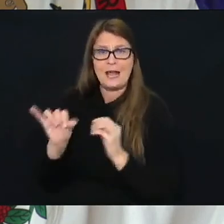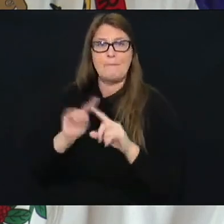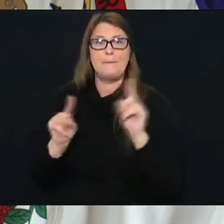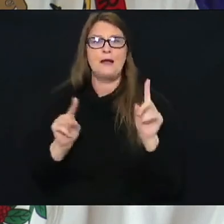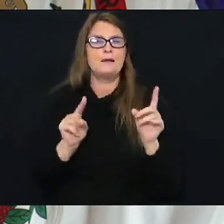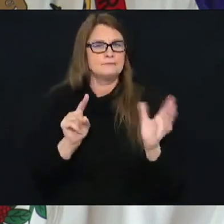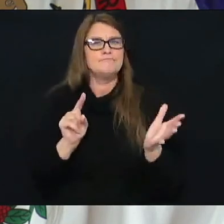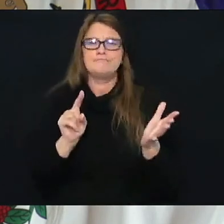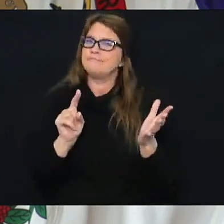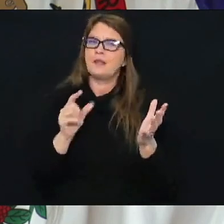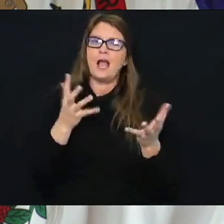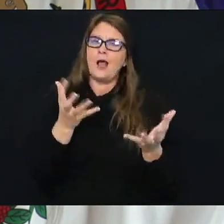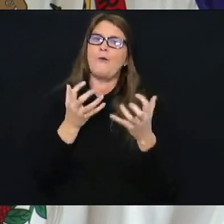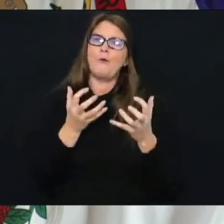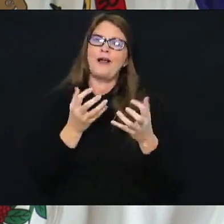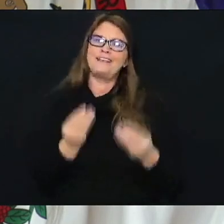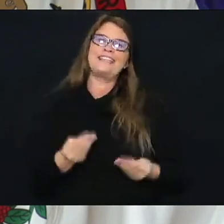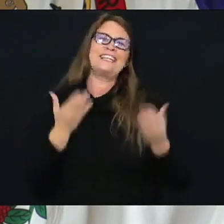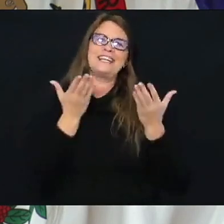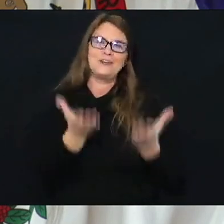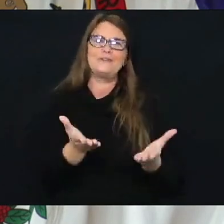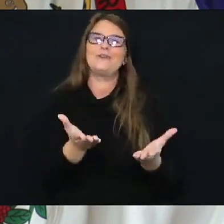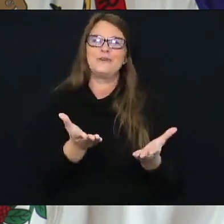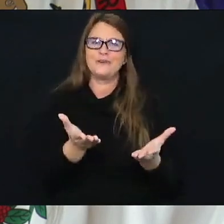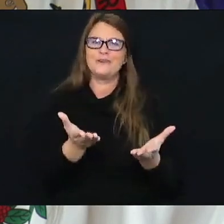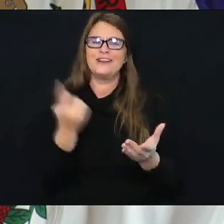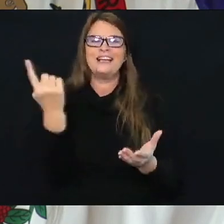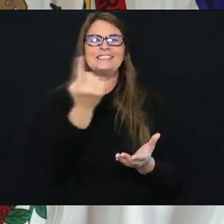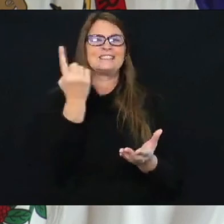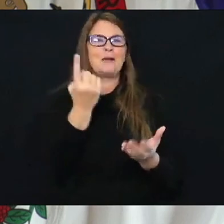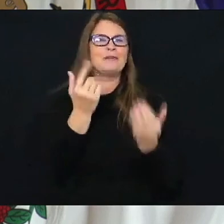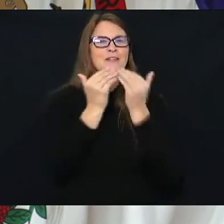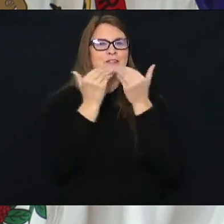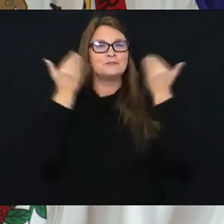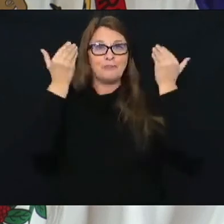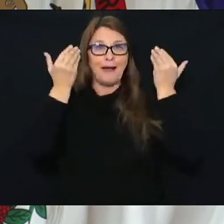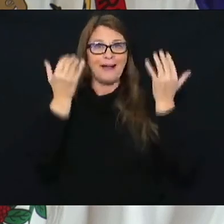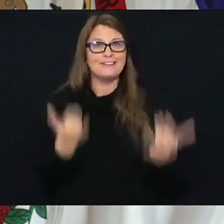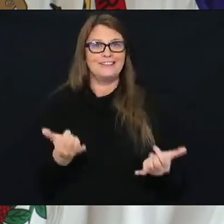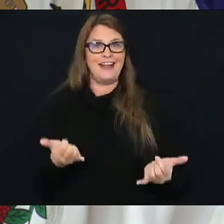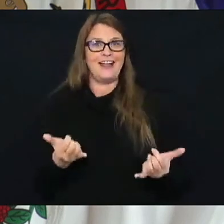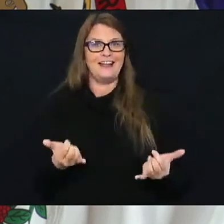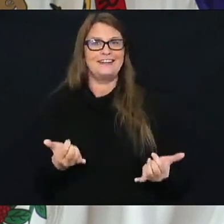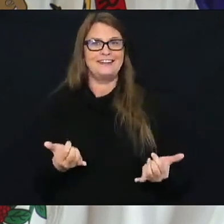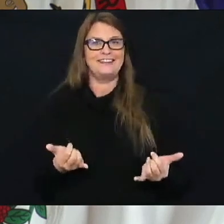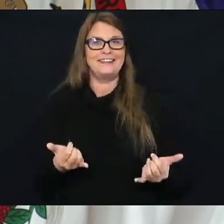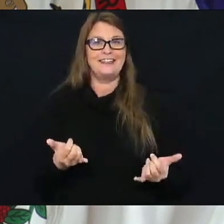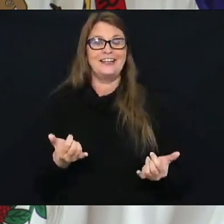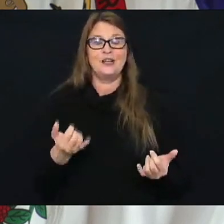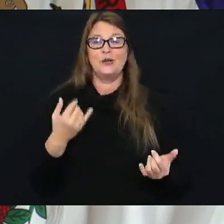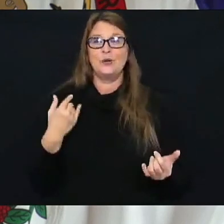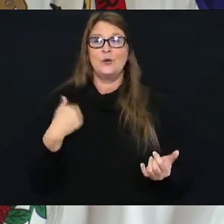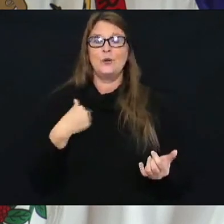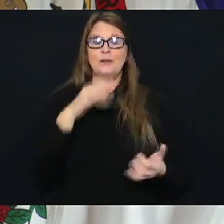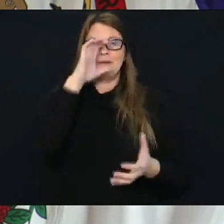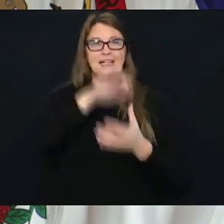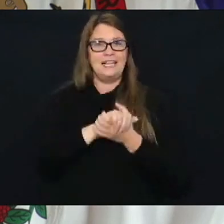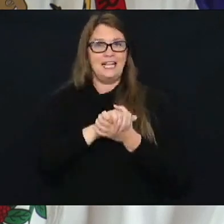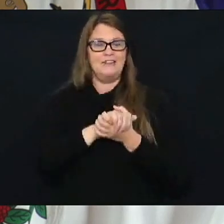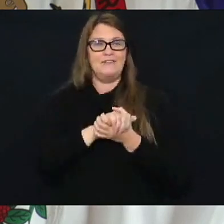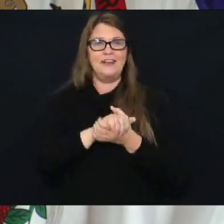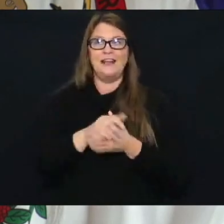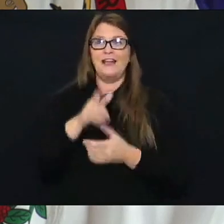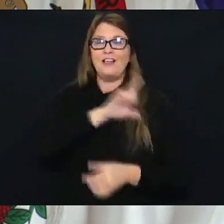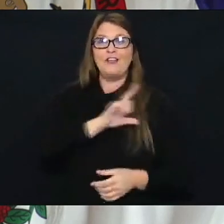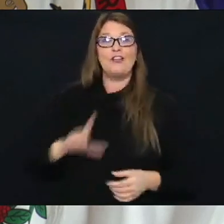But nevertheless, I wanted to just give you something to smile about and everything, because at the end of the day, I truly believe the good Lord